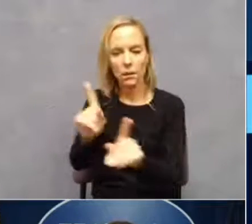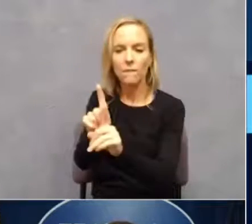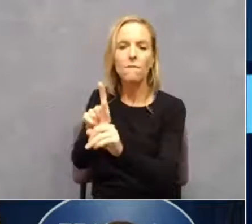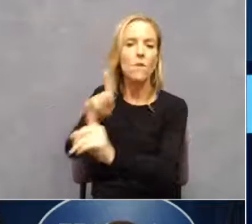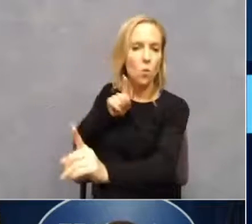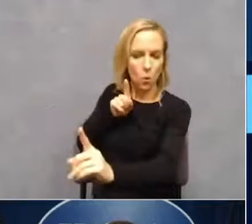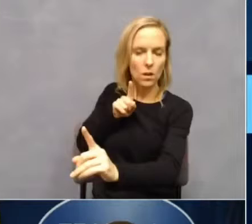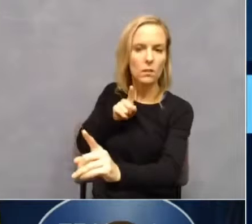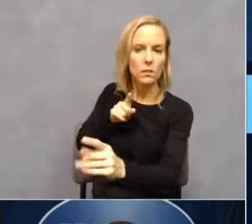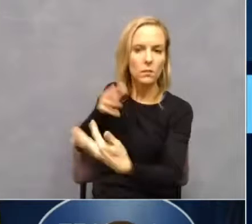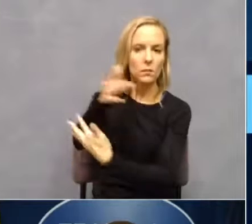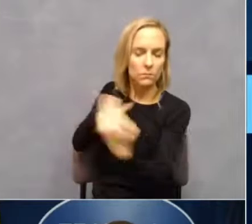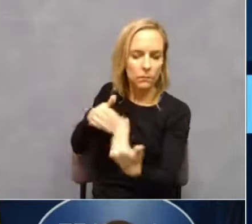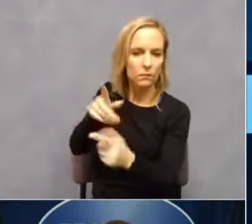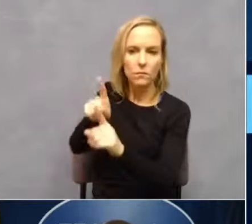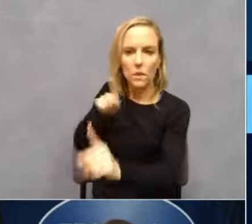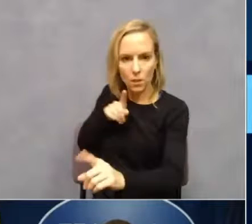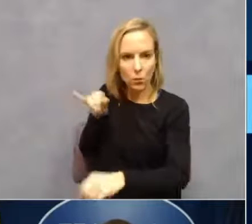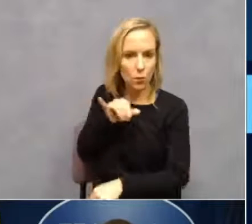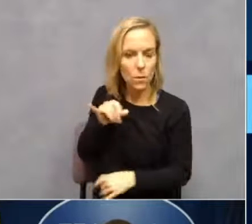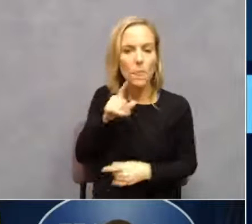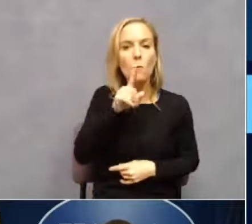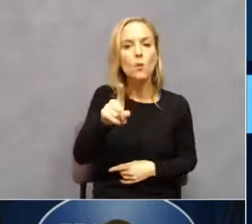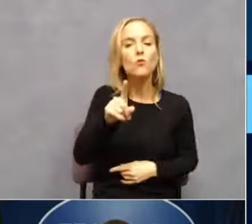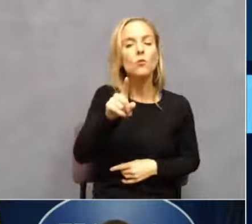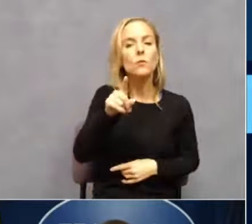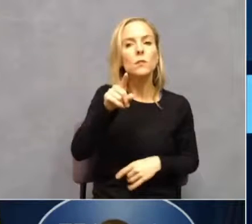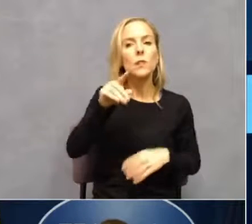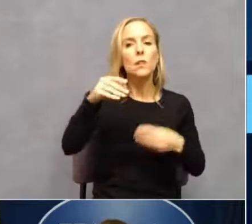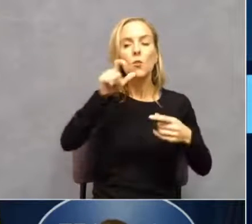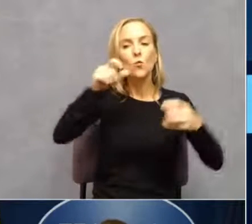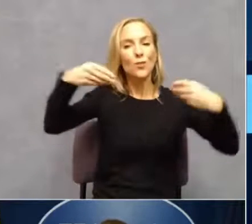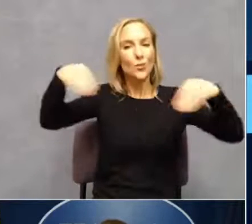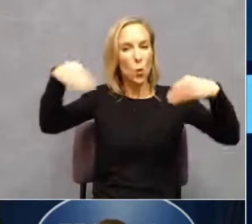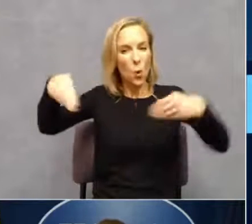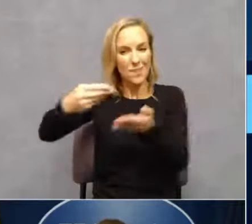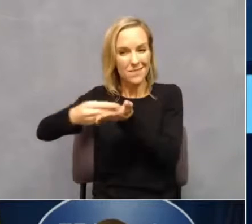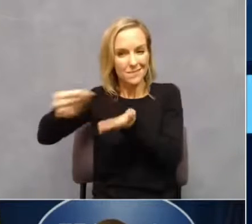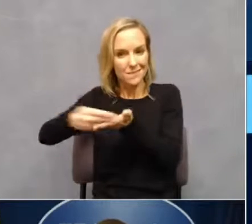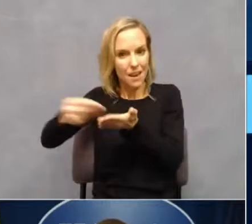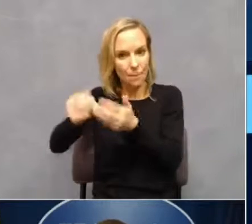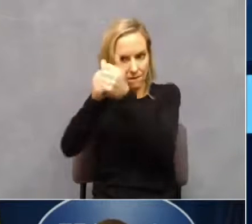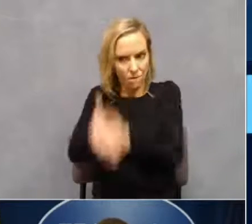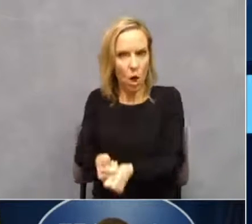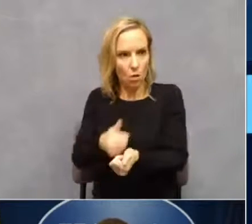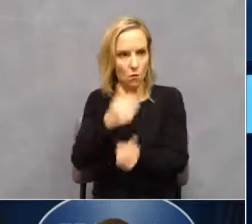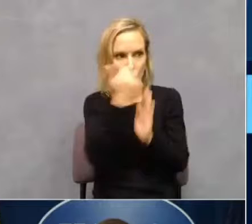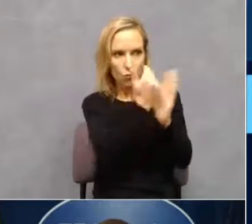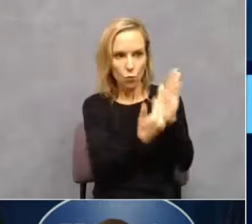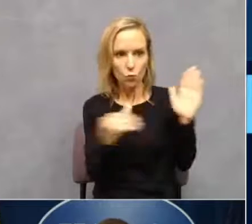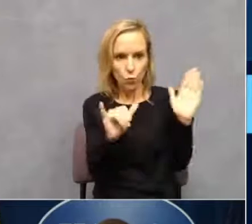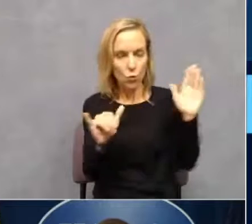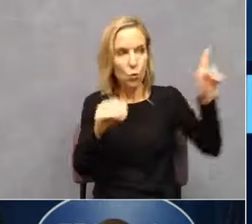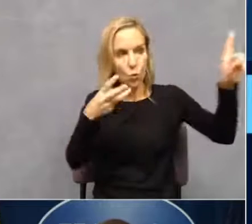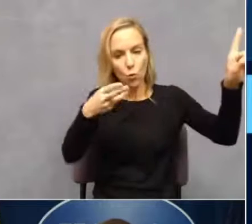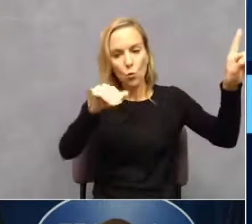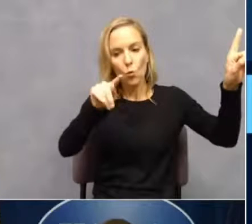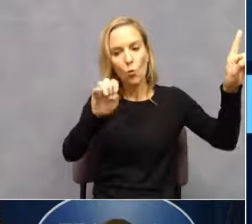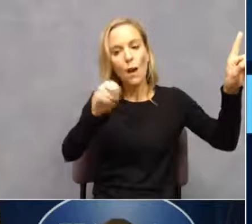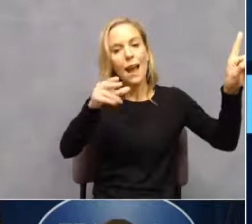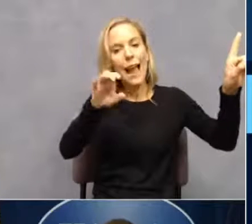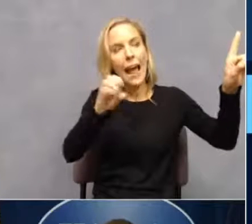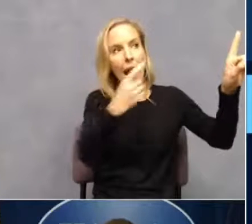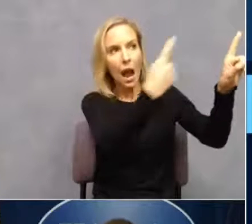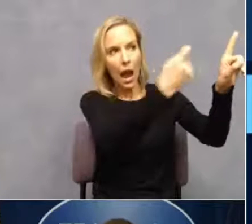And ensure retail establishments are complying with guidelines. This is the first time we've seen this one. The White House asking us to continue